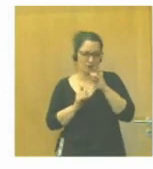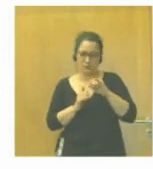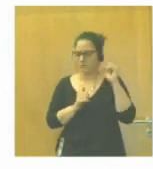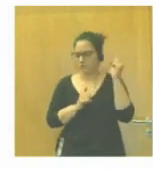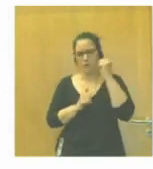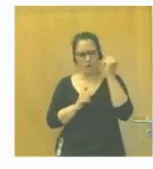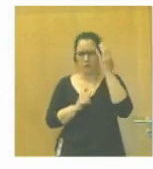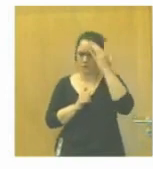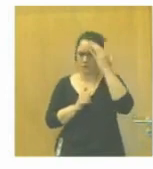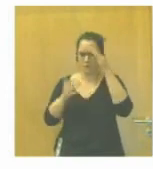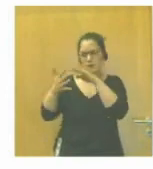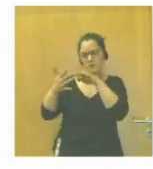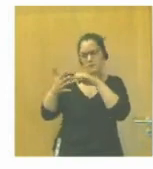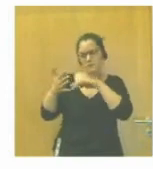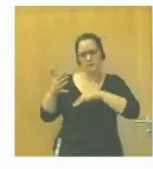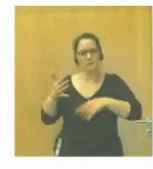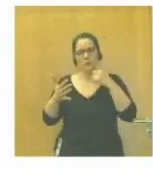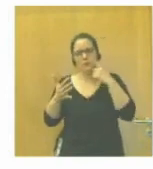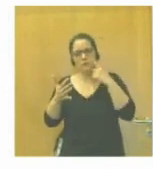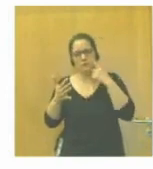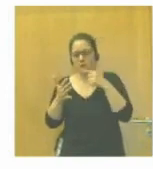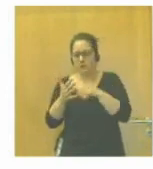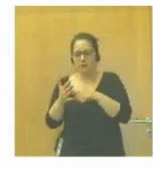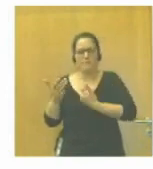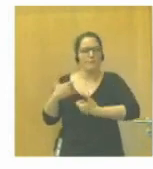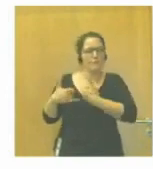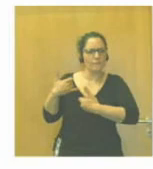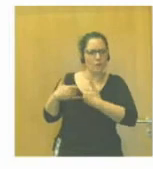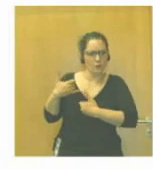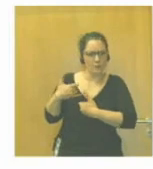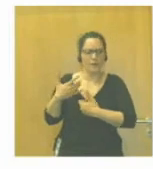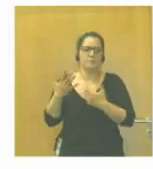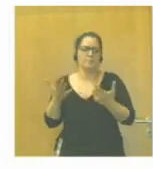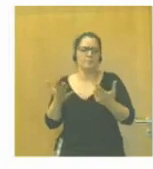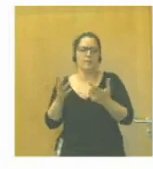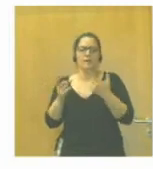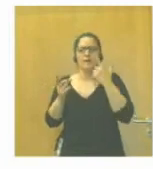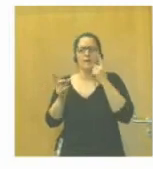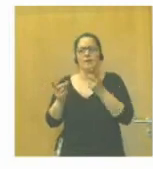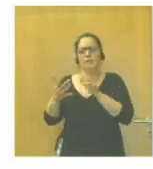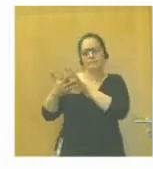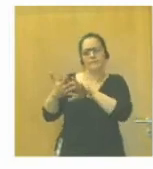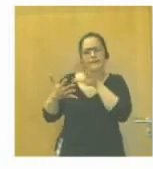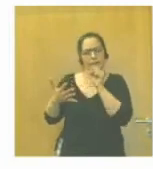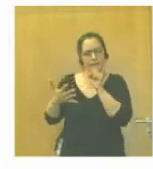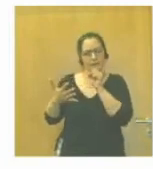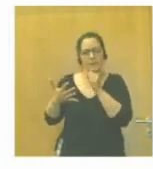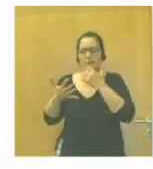you know, who should we focus on? What is the data telling us? Where are we going to have the greatest impact?